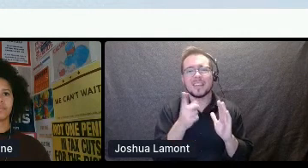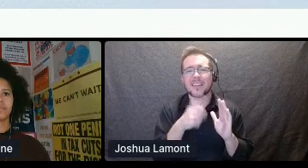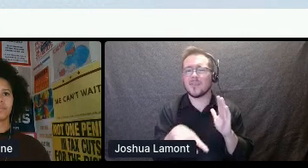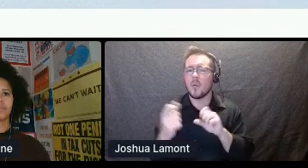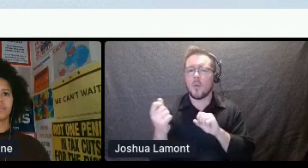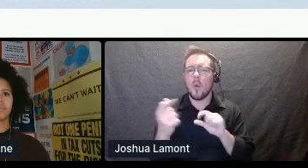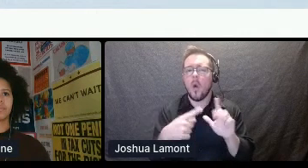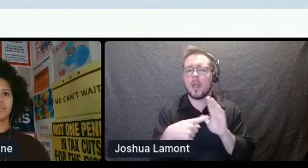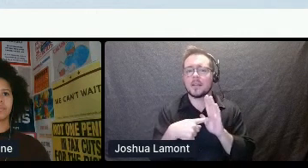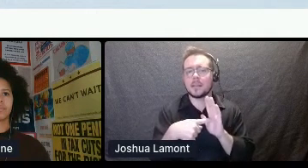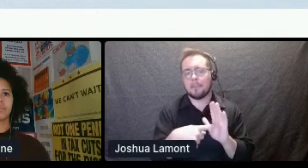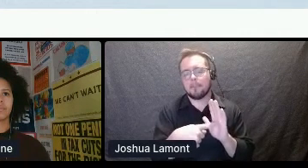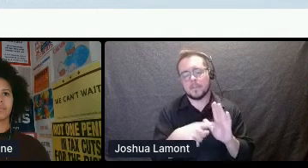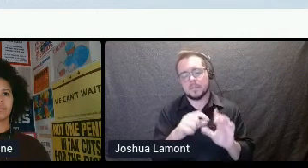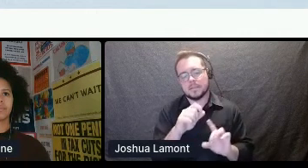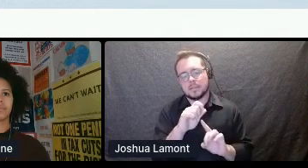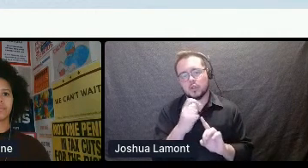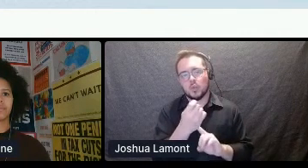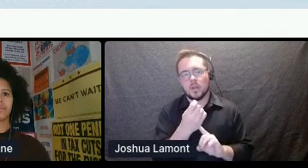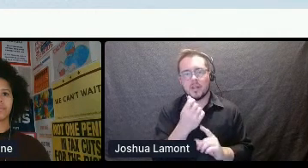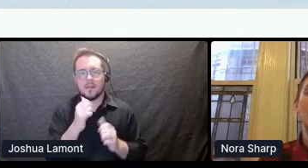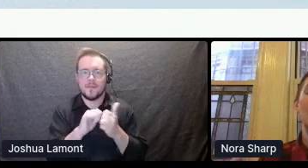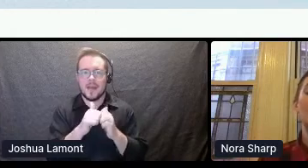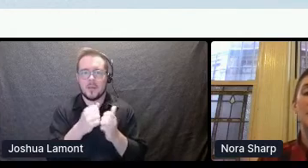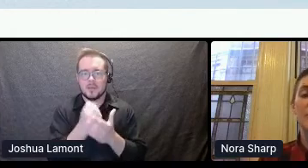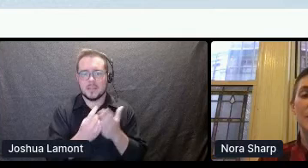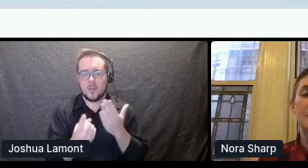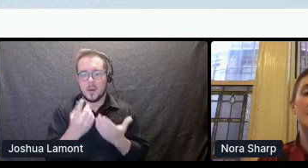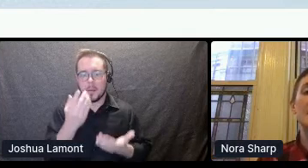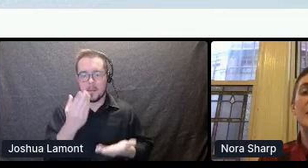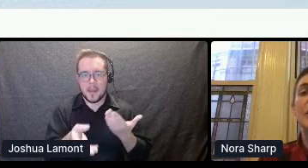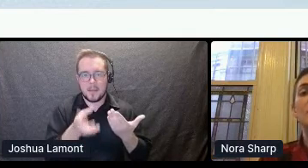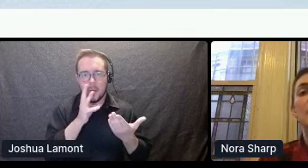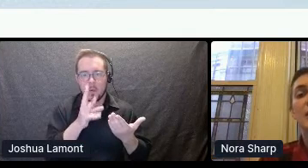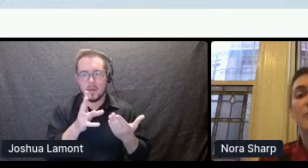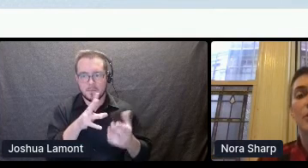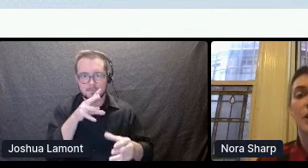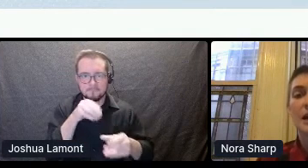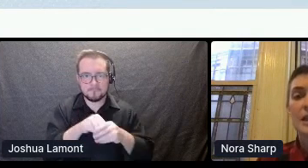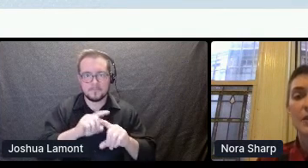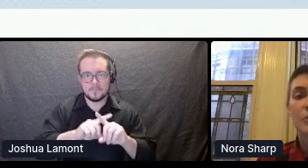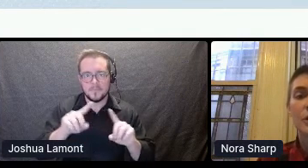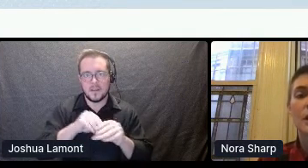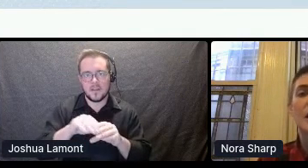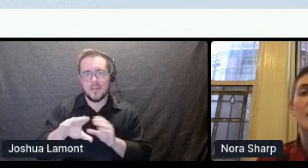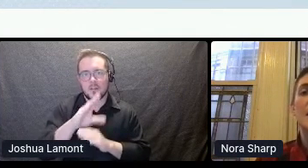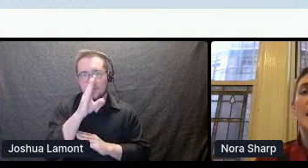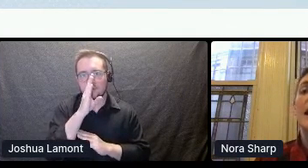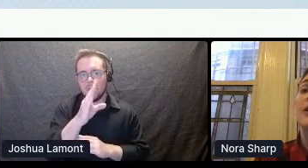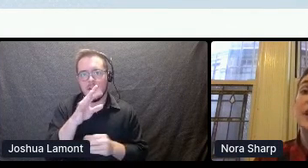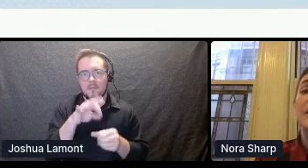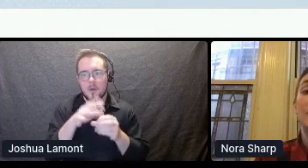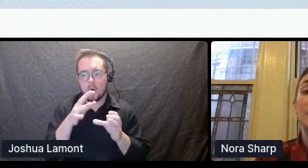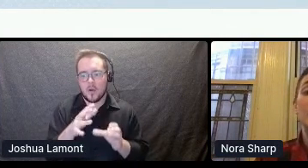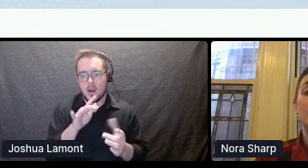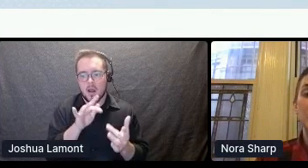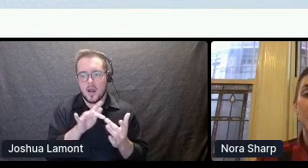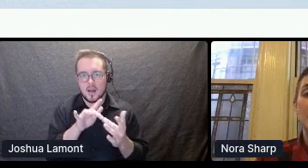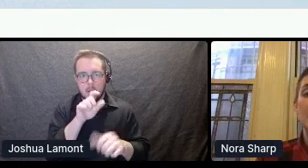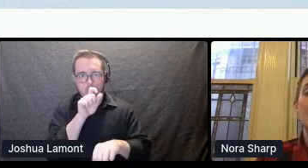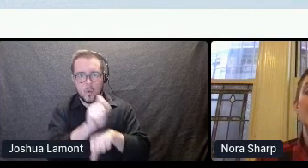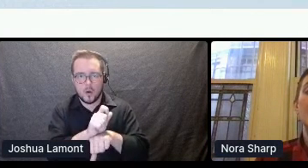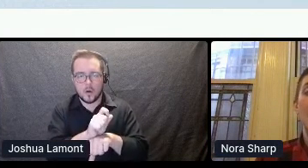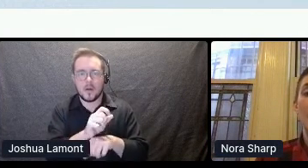example scenarios of how someone might encounter difference in their direct voter contact work, and then a range